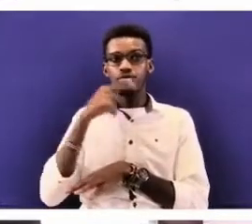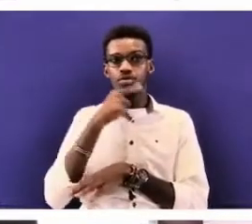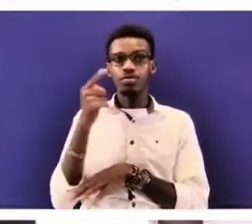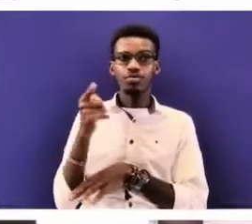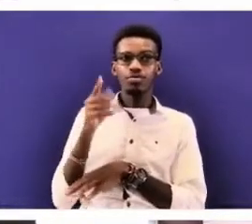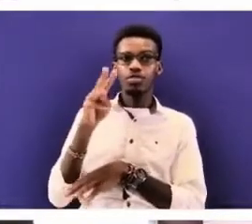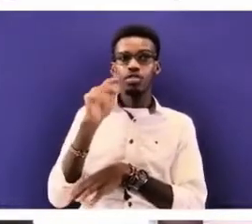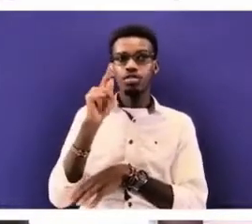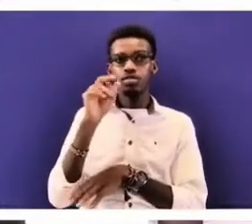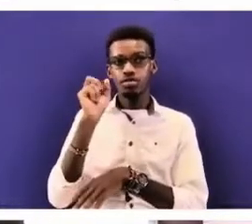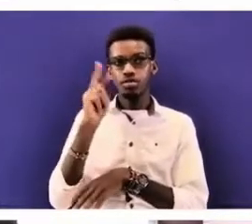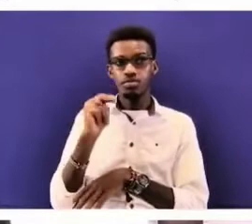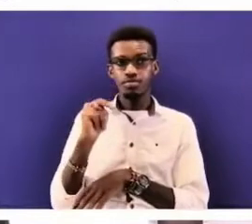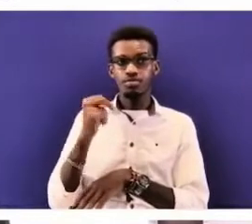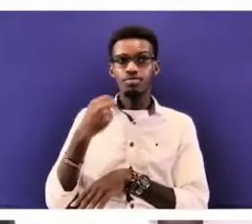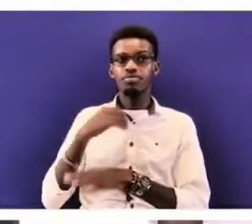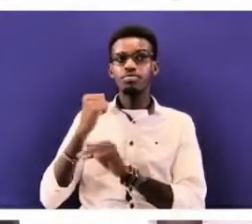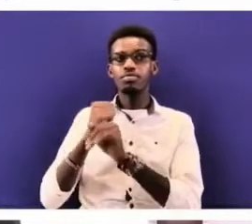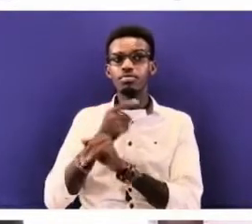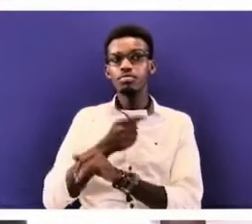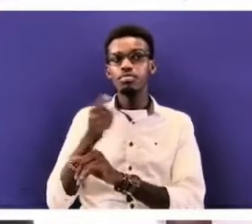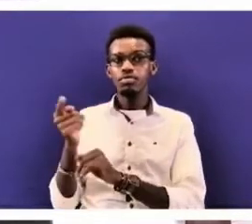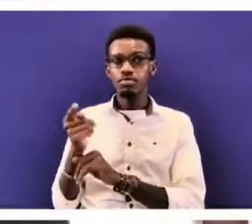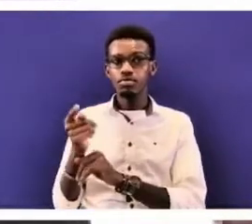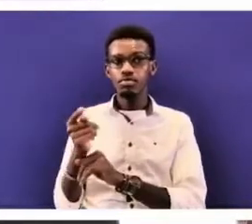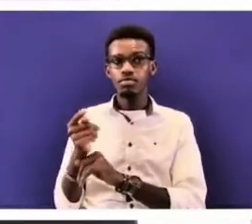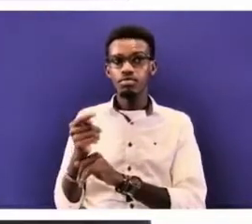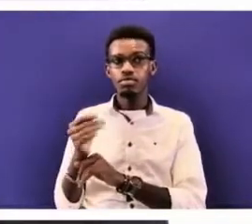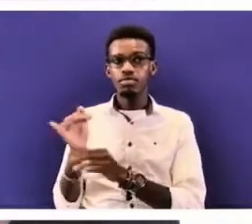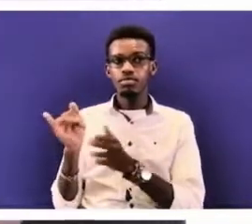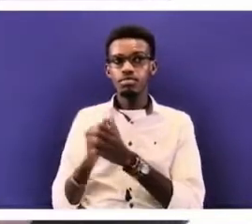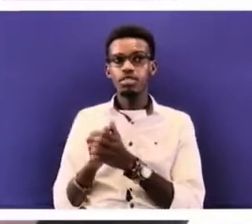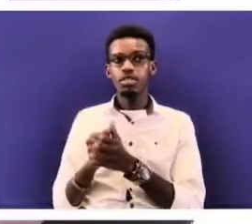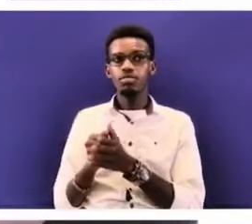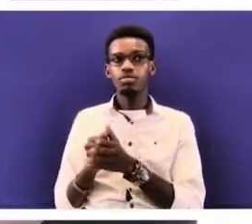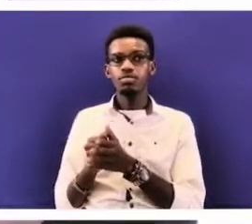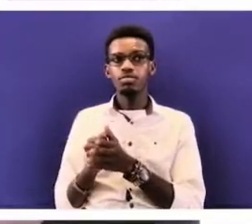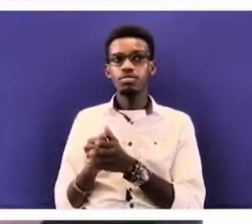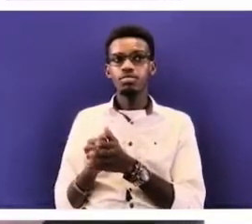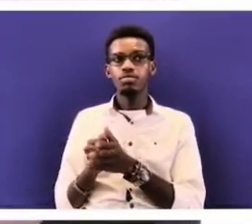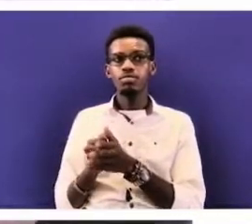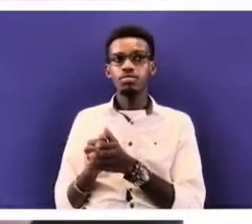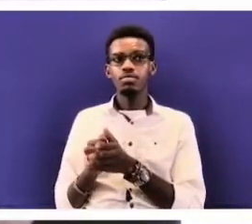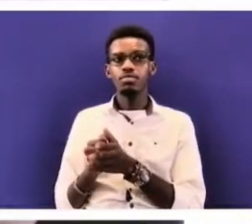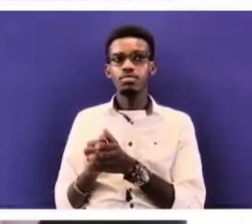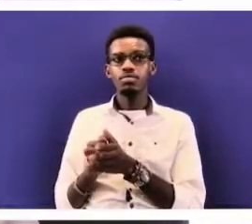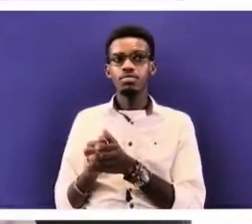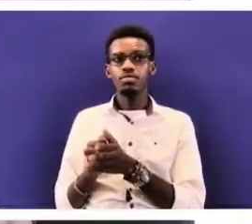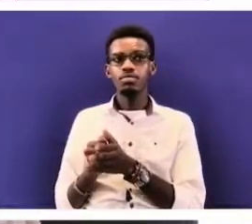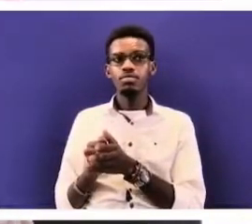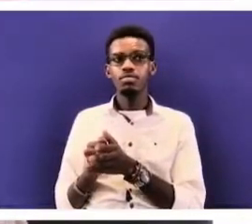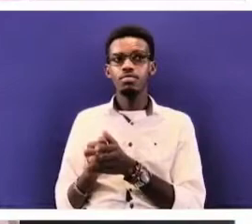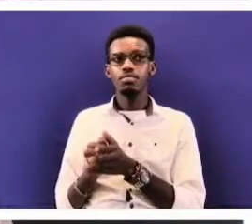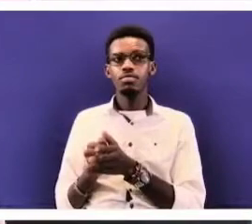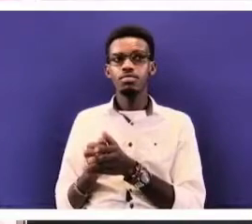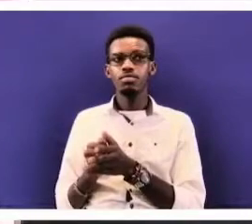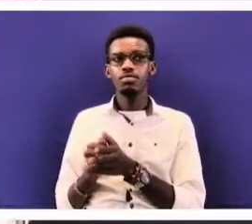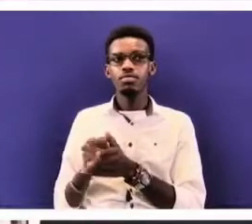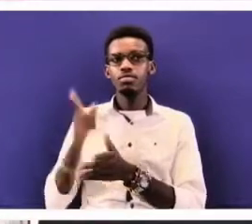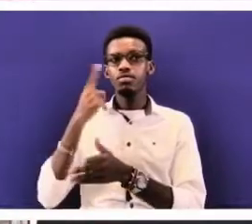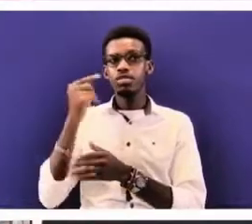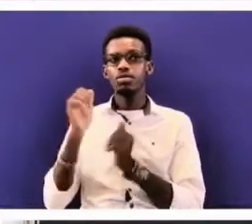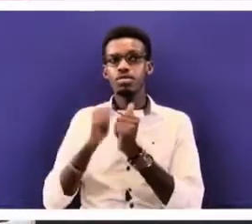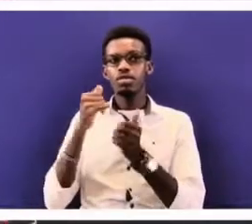Watson? How many times have I told you? I notice what you have in your jacket pocket. I know what you have in there. And I see you with